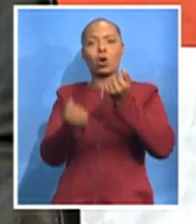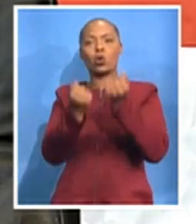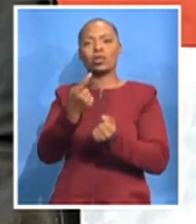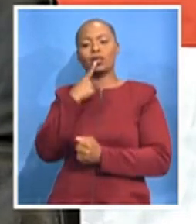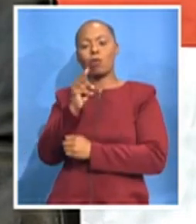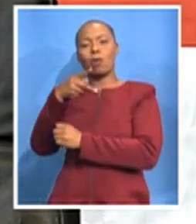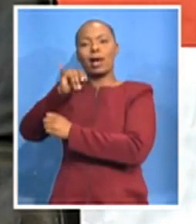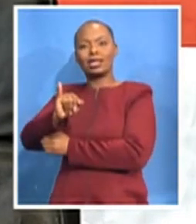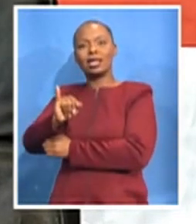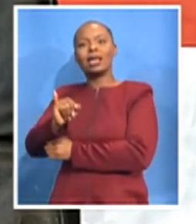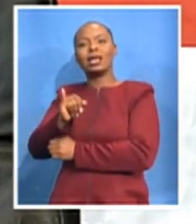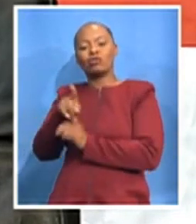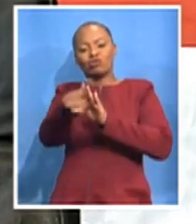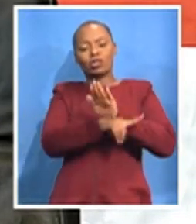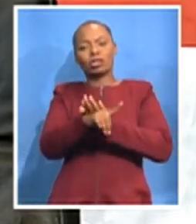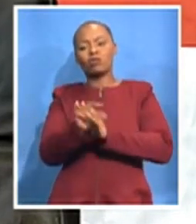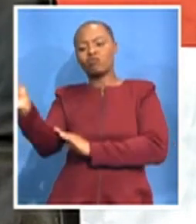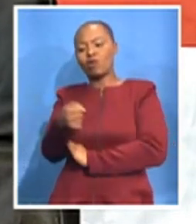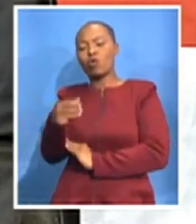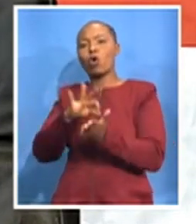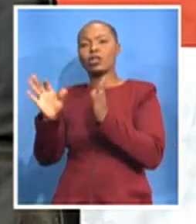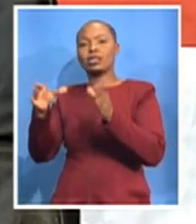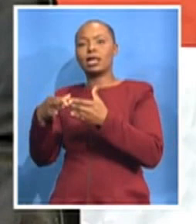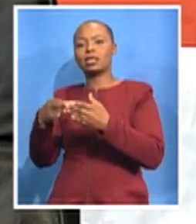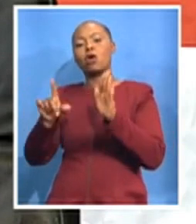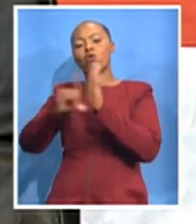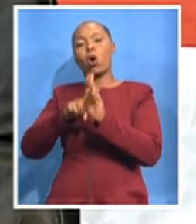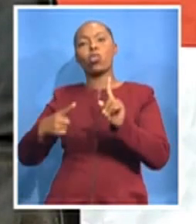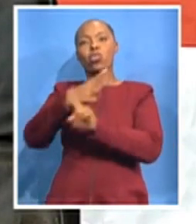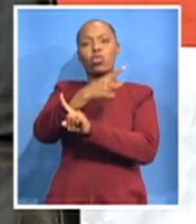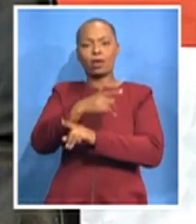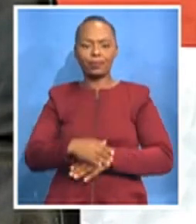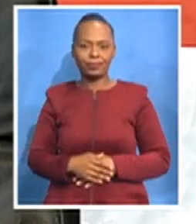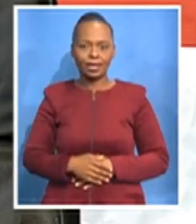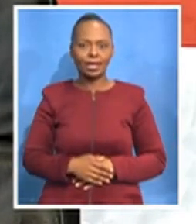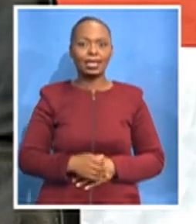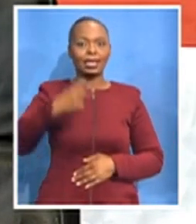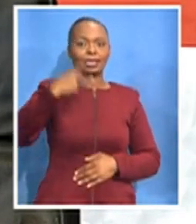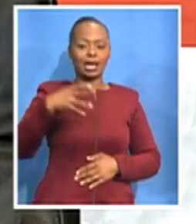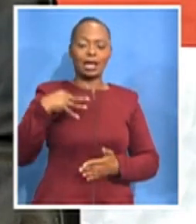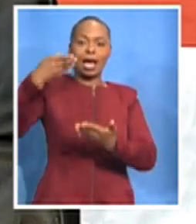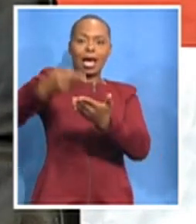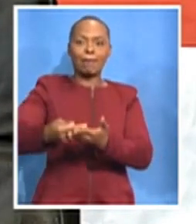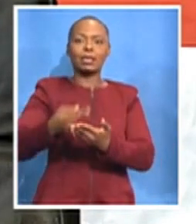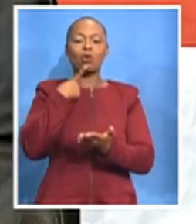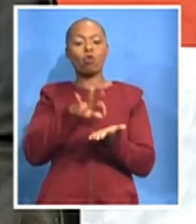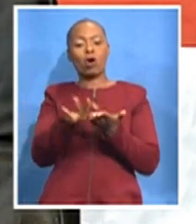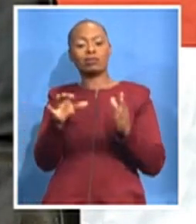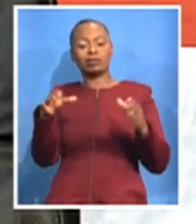irregularly. Now, the Supreme Court of Appeal declared the contracts void ab initio and set them aside